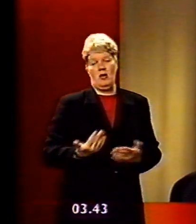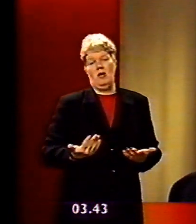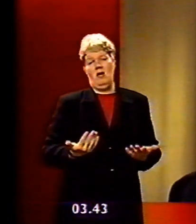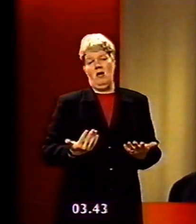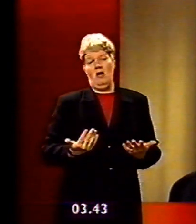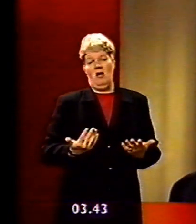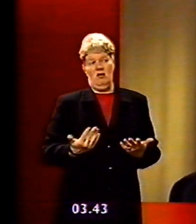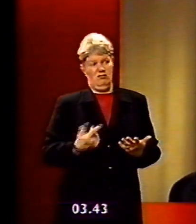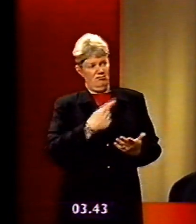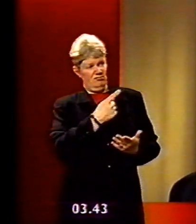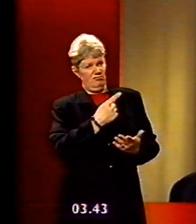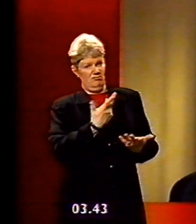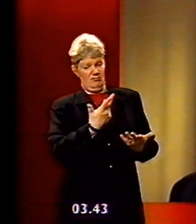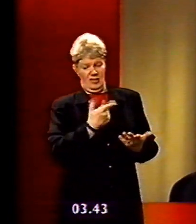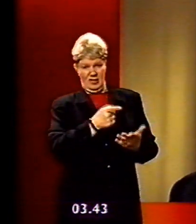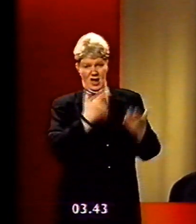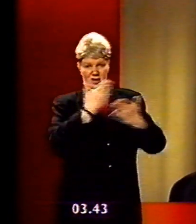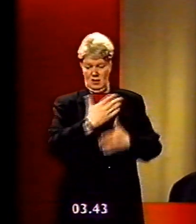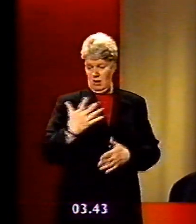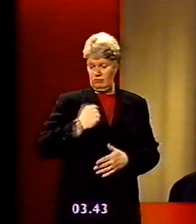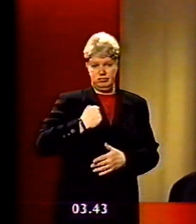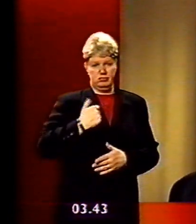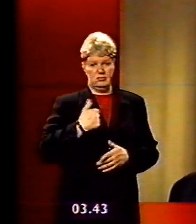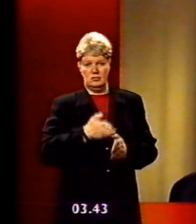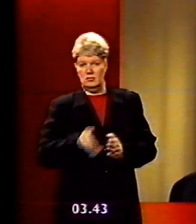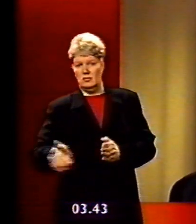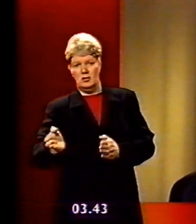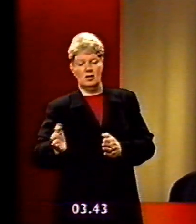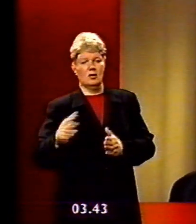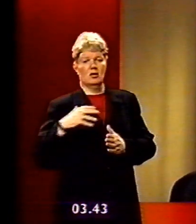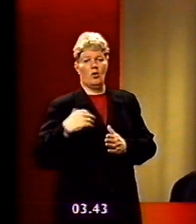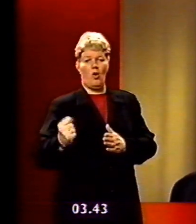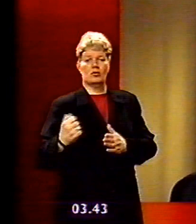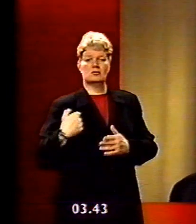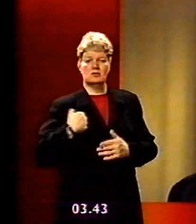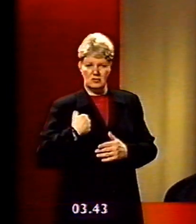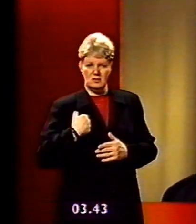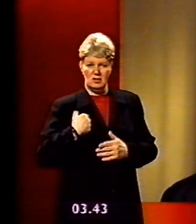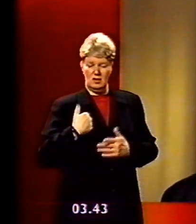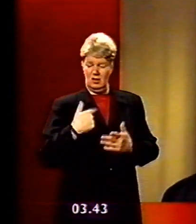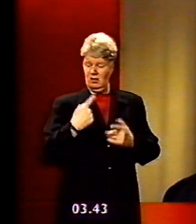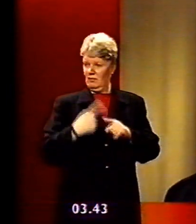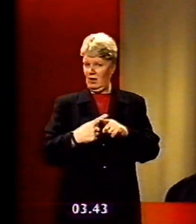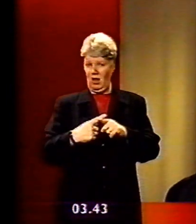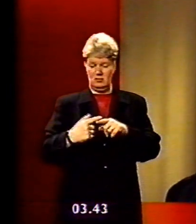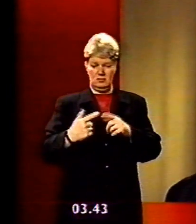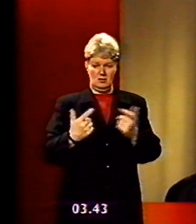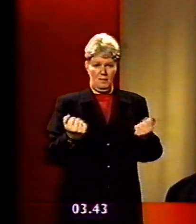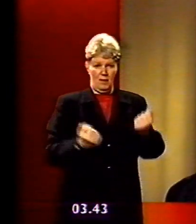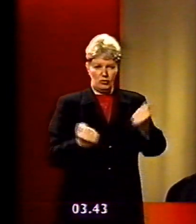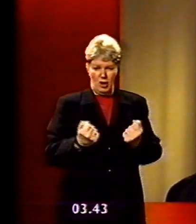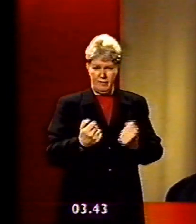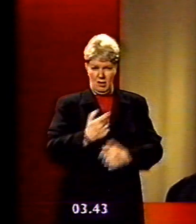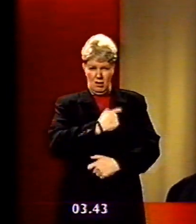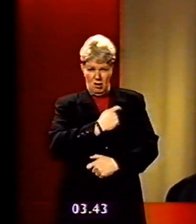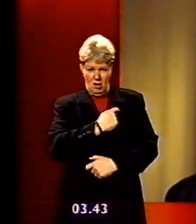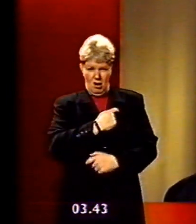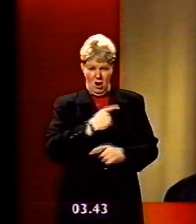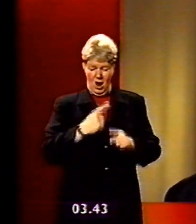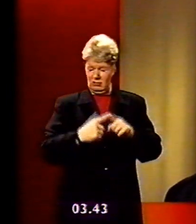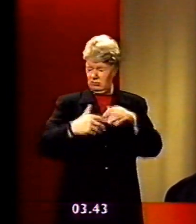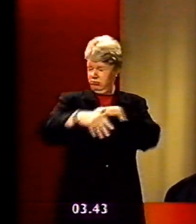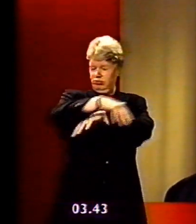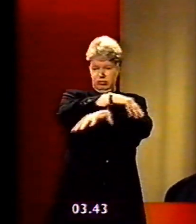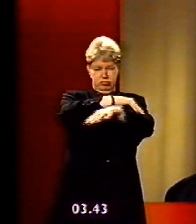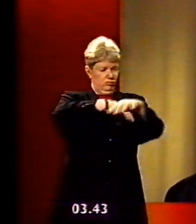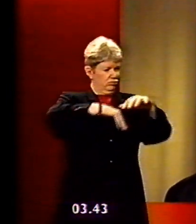And that was the night I got caught because of the terror in the bus drivers and the absolute chaos